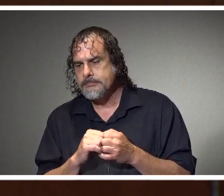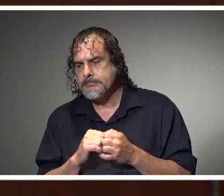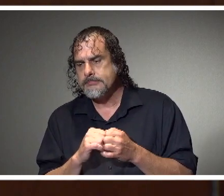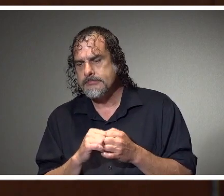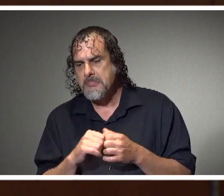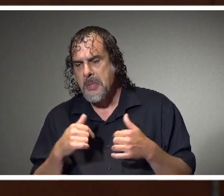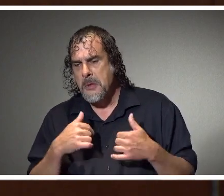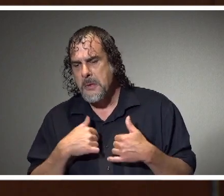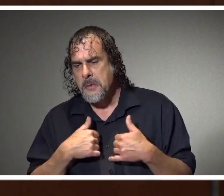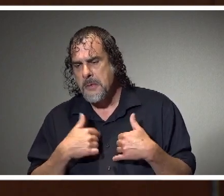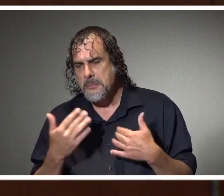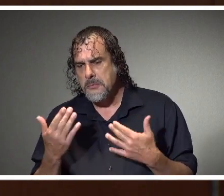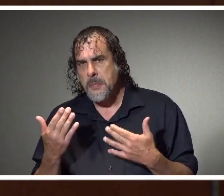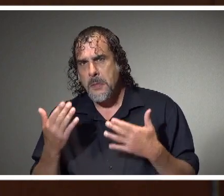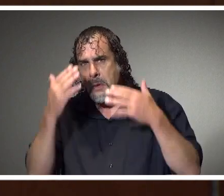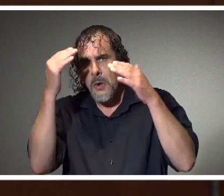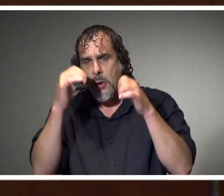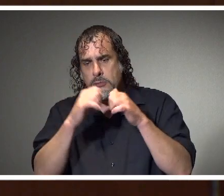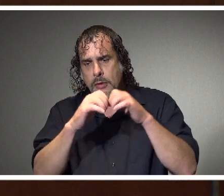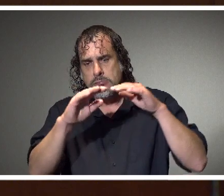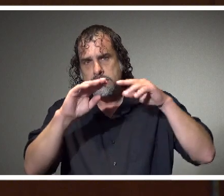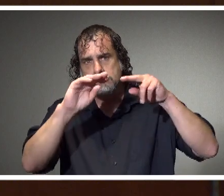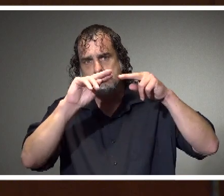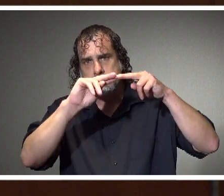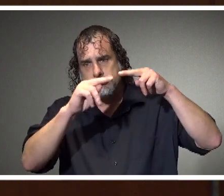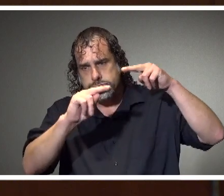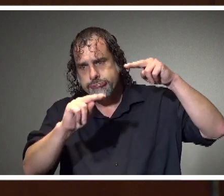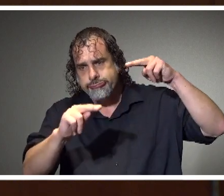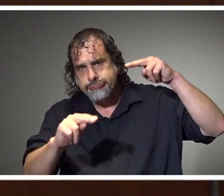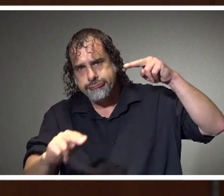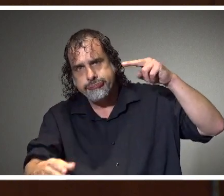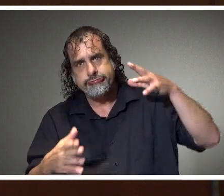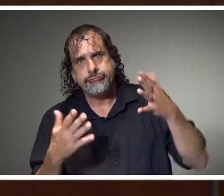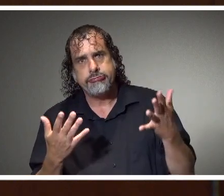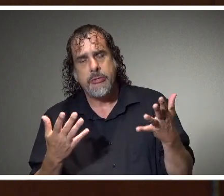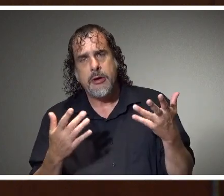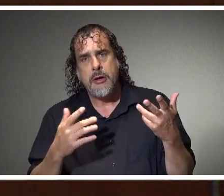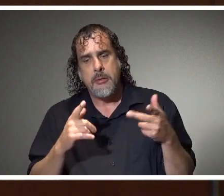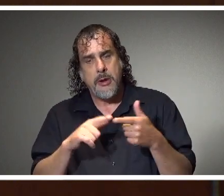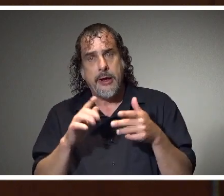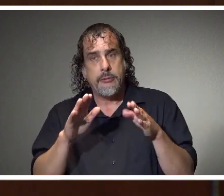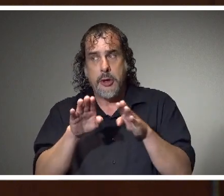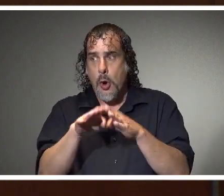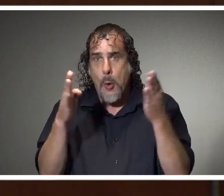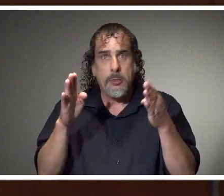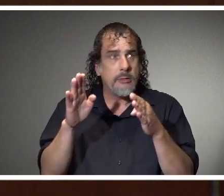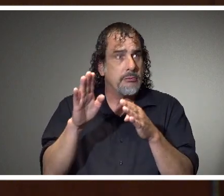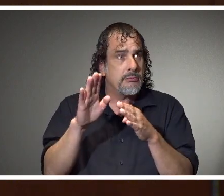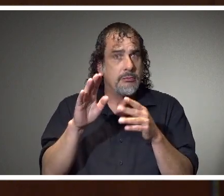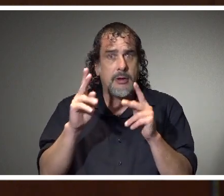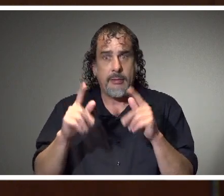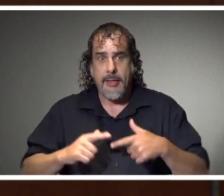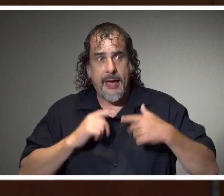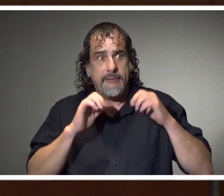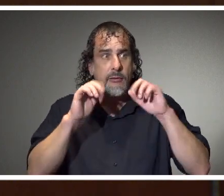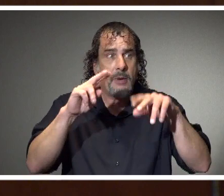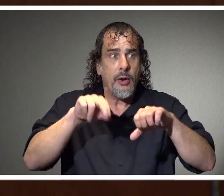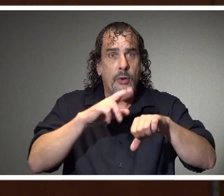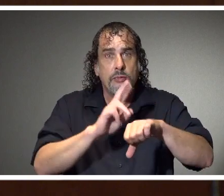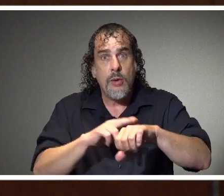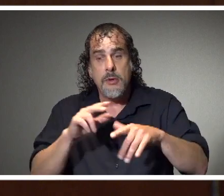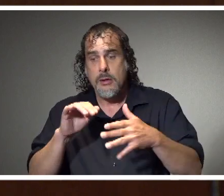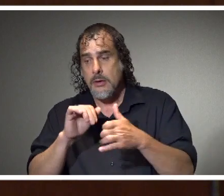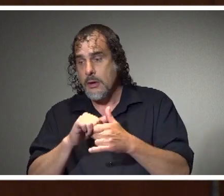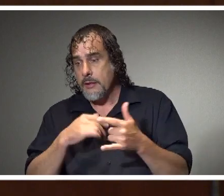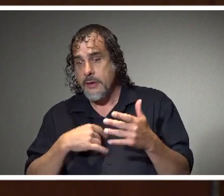we hope to see continued moderation in the number of cases and decline. But as we open up and let people get back to normal, the individual measures